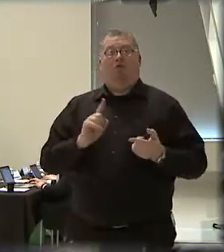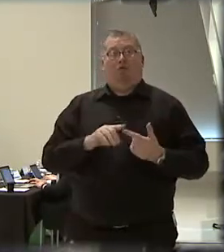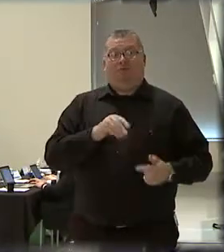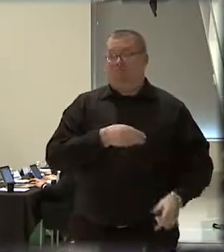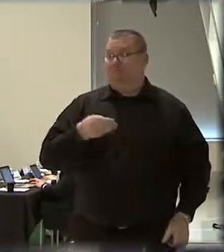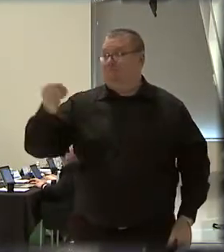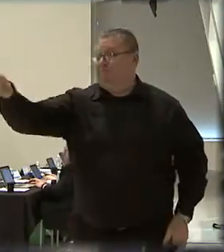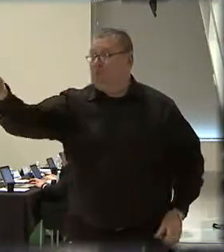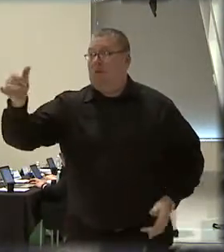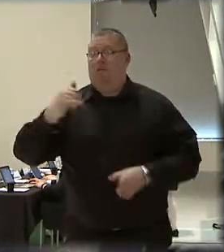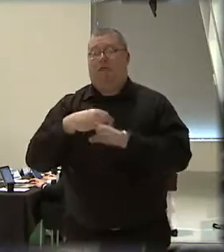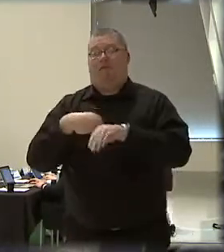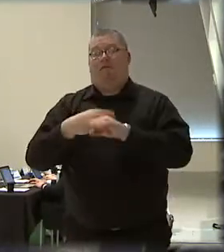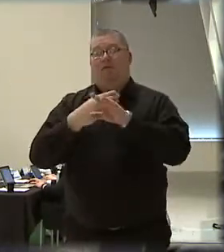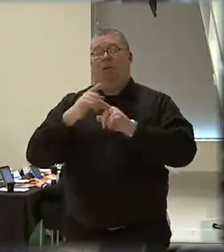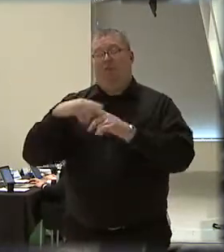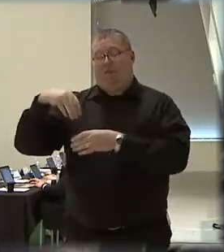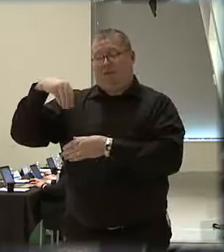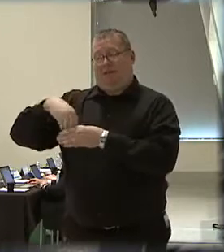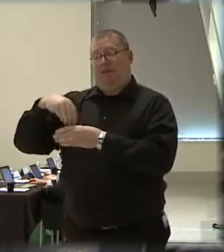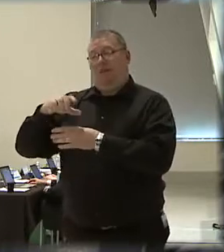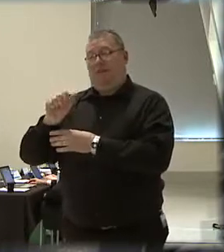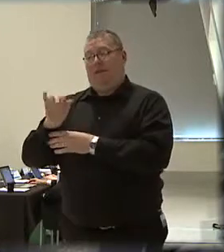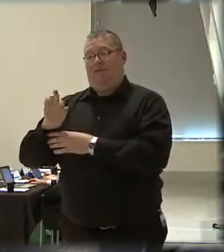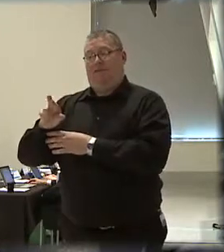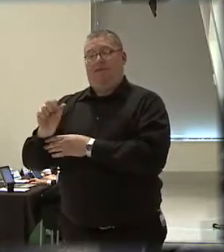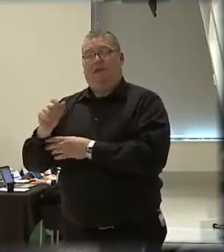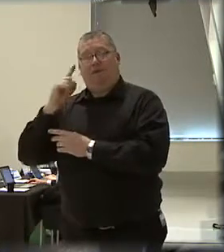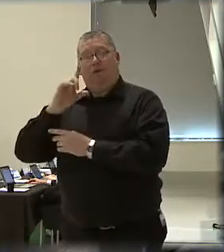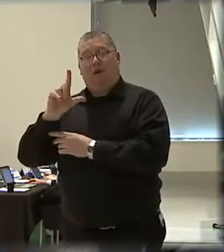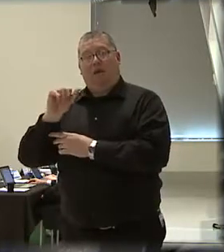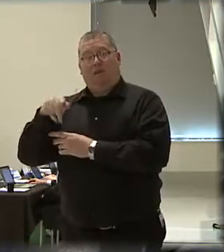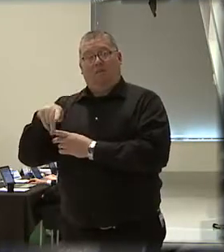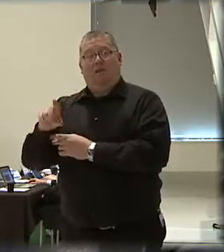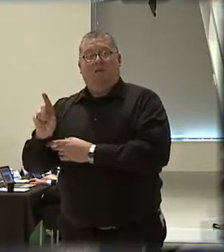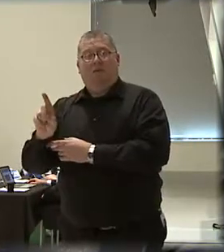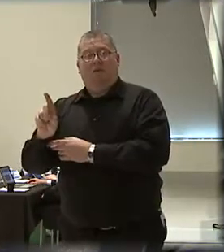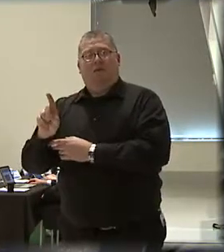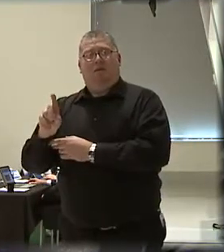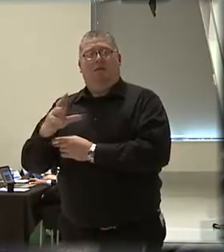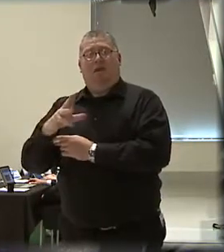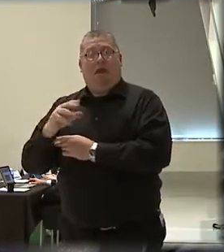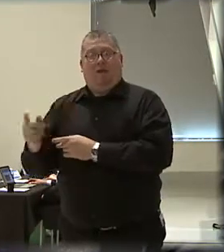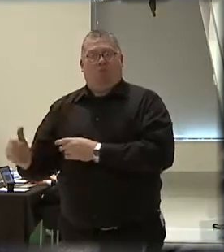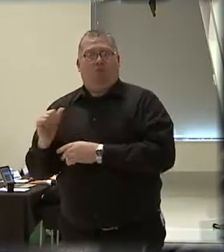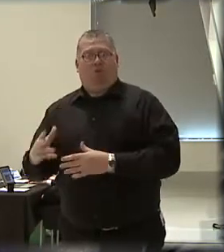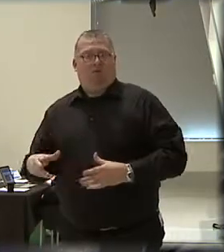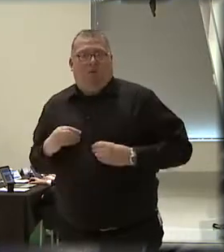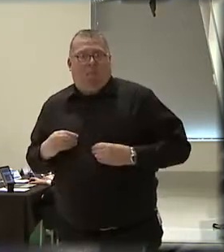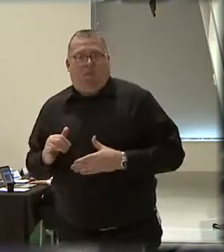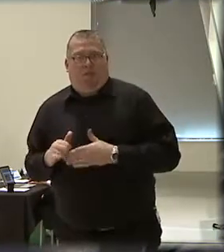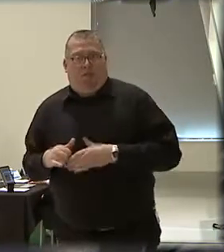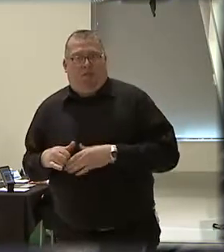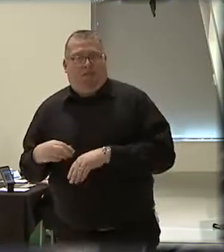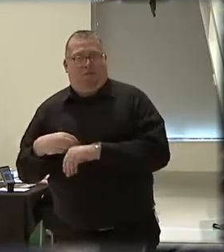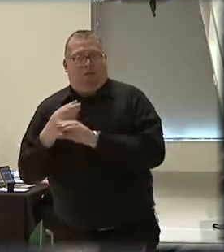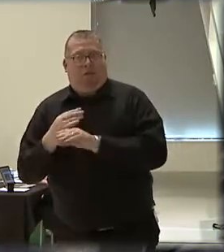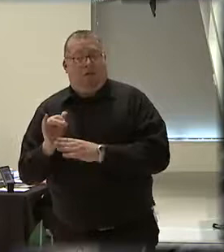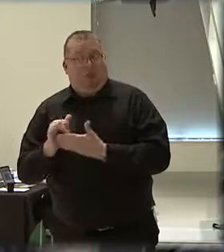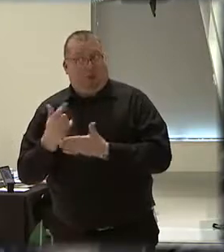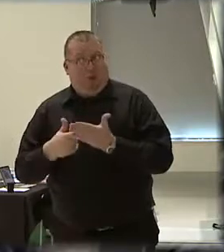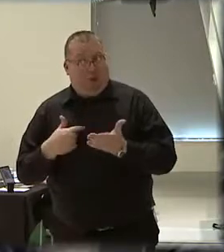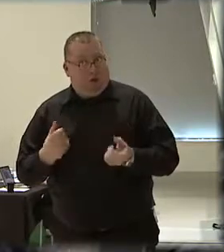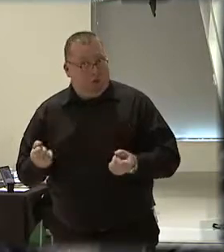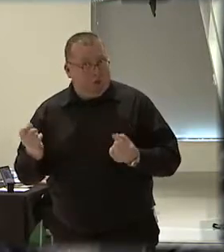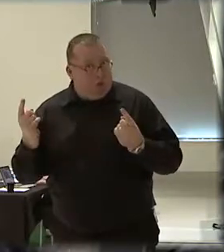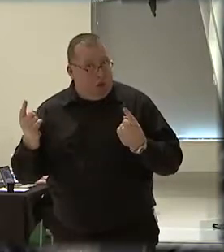video to the Internal Affairs Division of the LAPD, and they wouldn't accept it. At least that's my understanding. And you